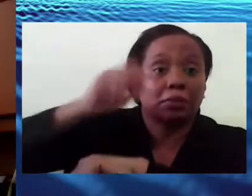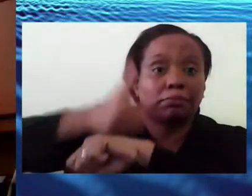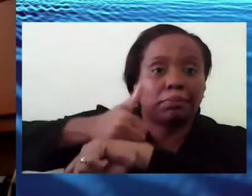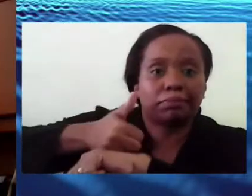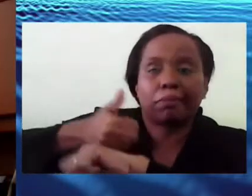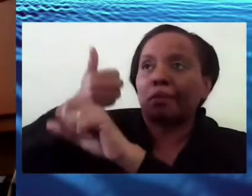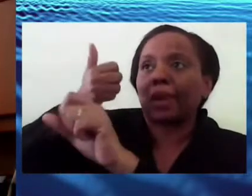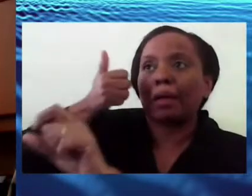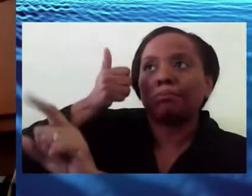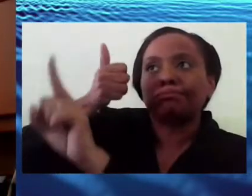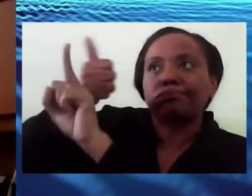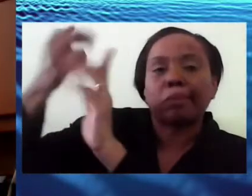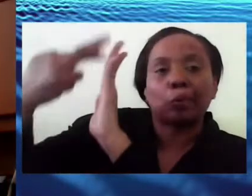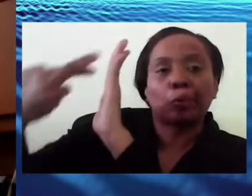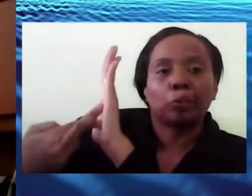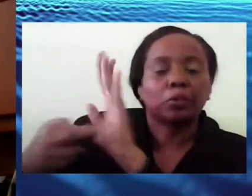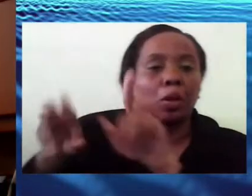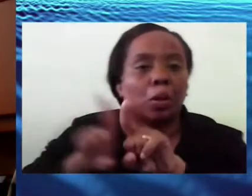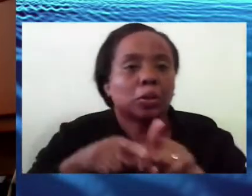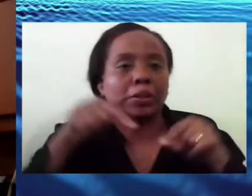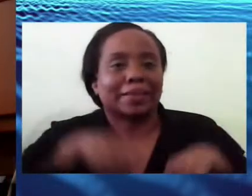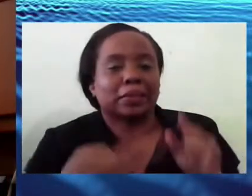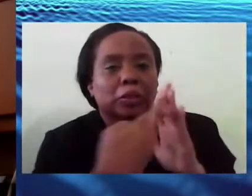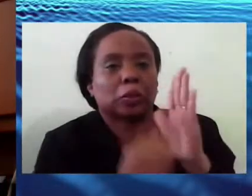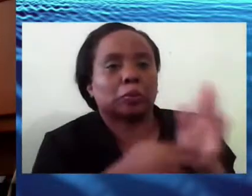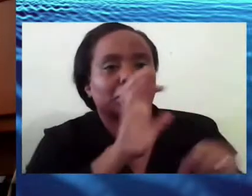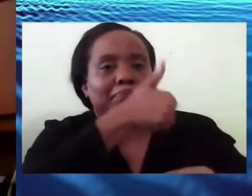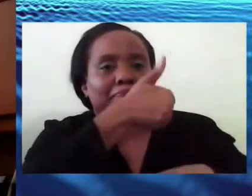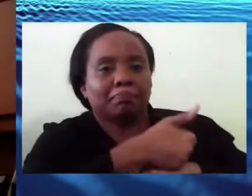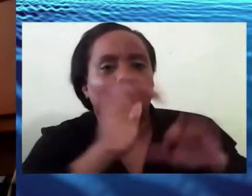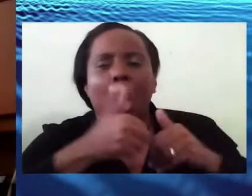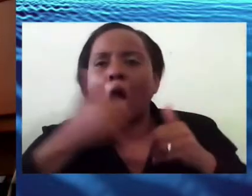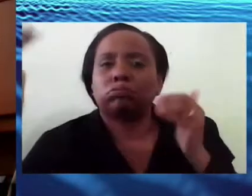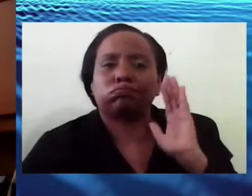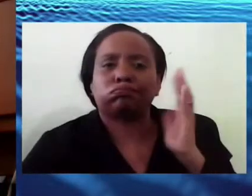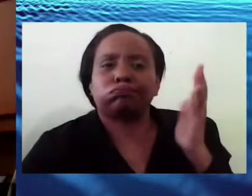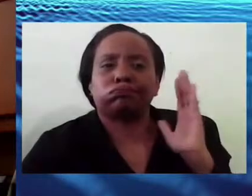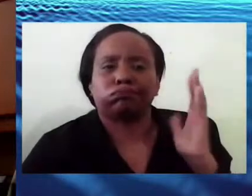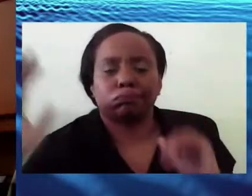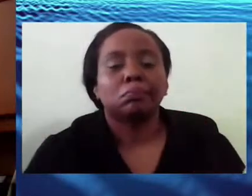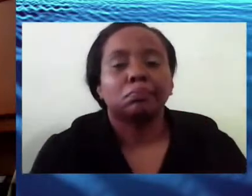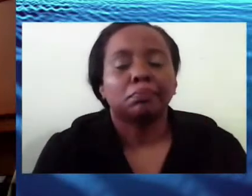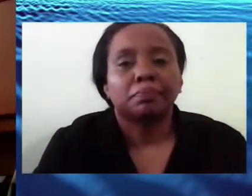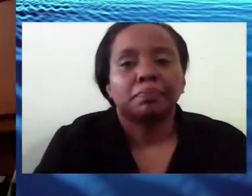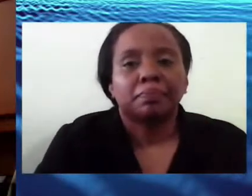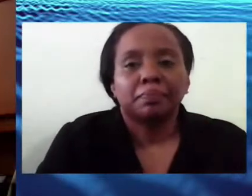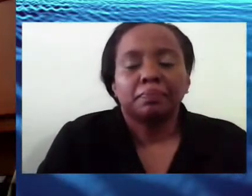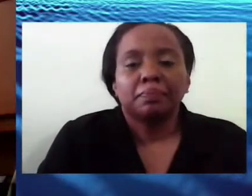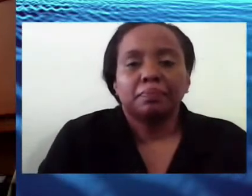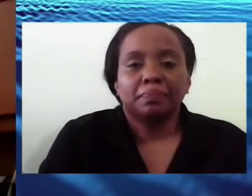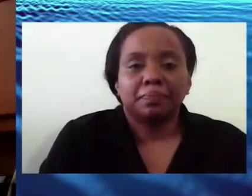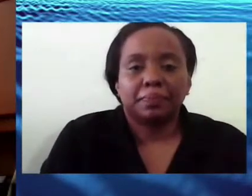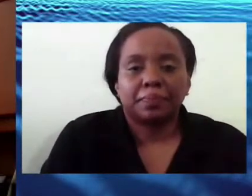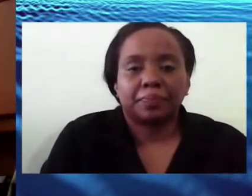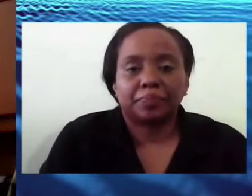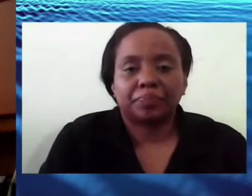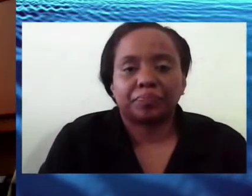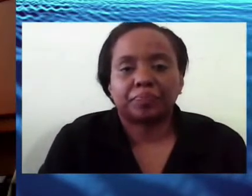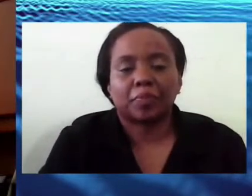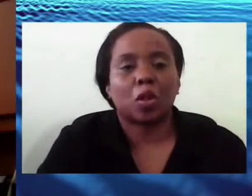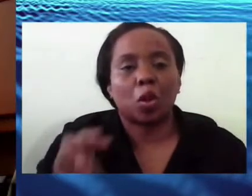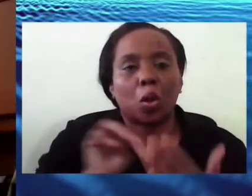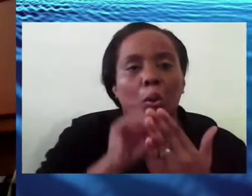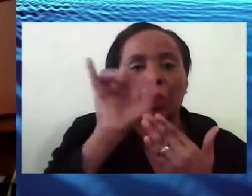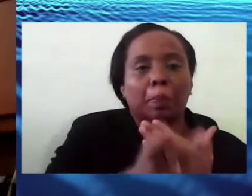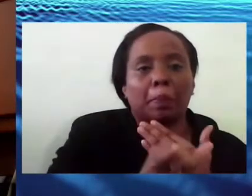of course, the protocols here in Barbados and how those two things will twin. So the period between May